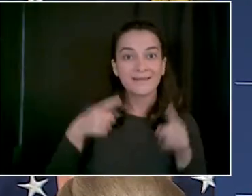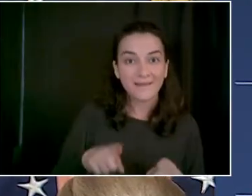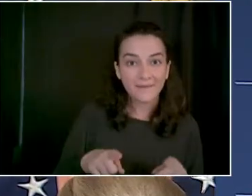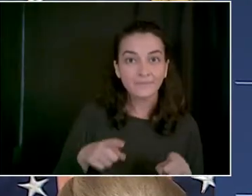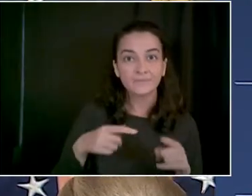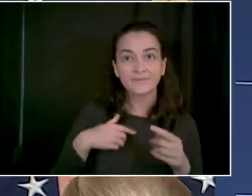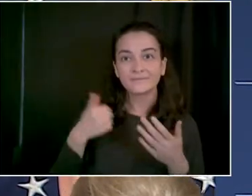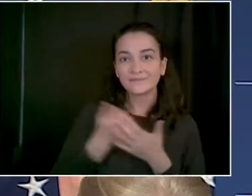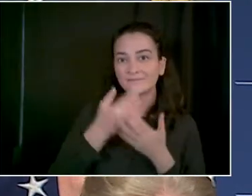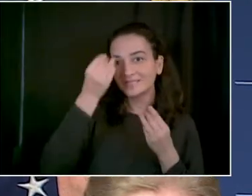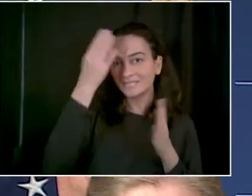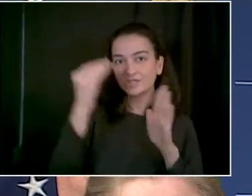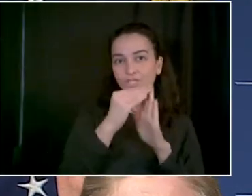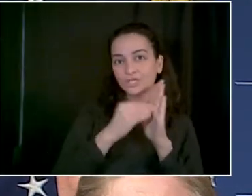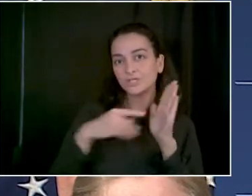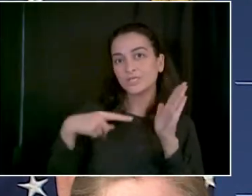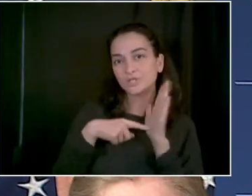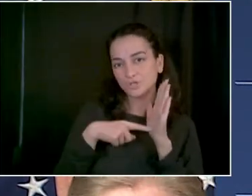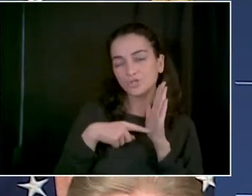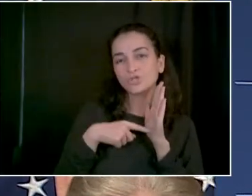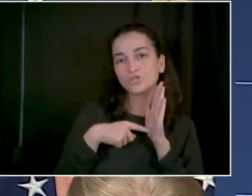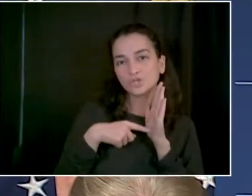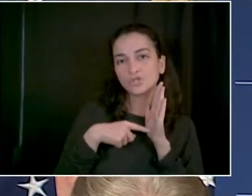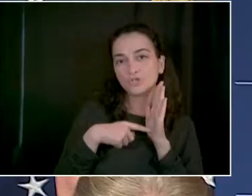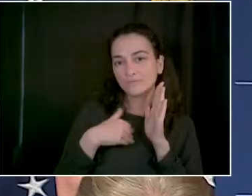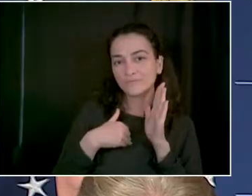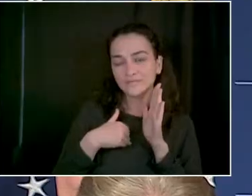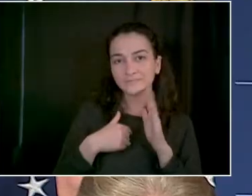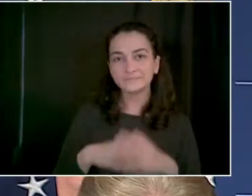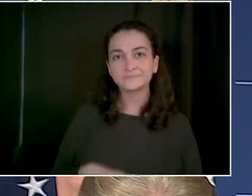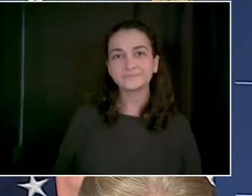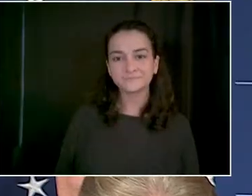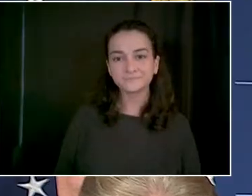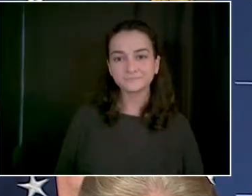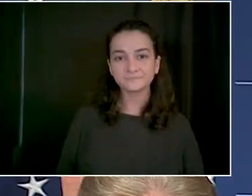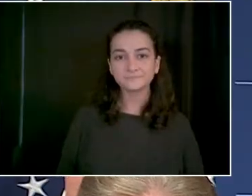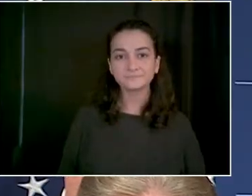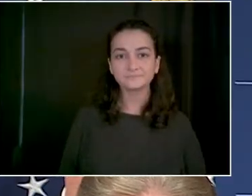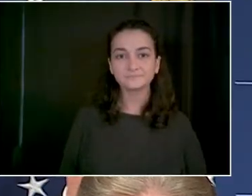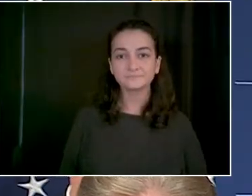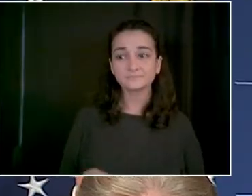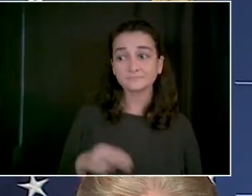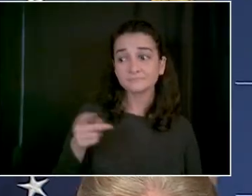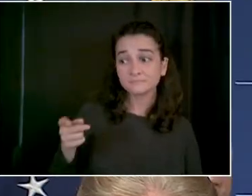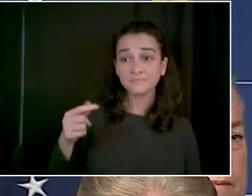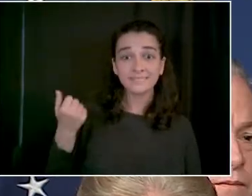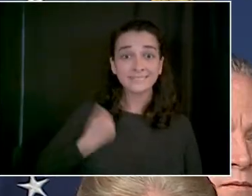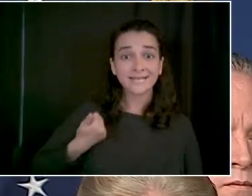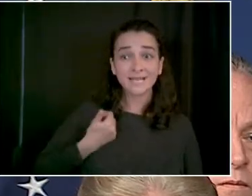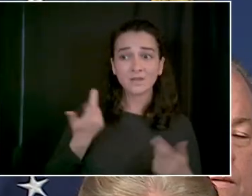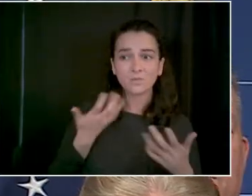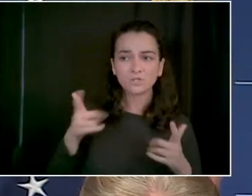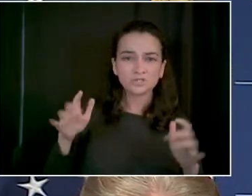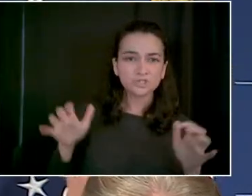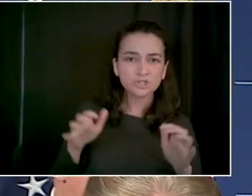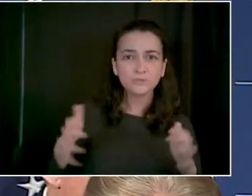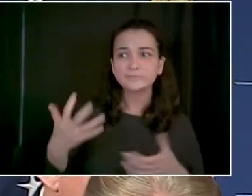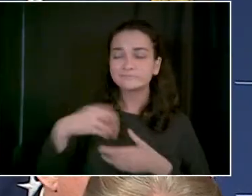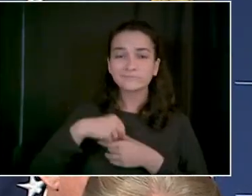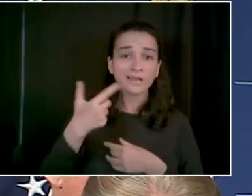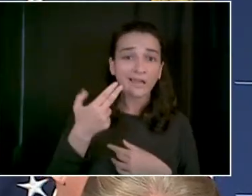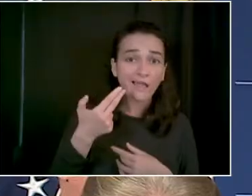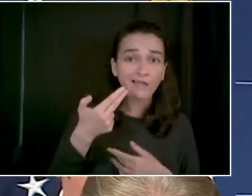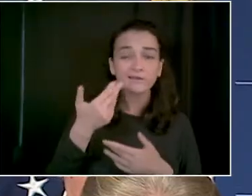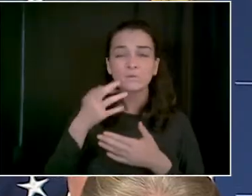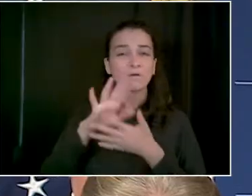affiliations, it helps us greatly in doing investigations. And Chief, I don't know if you want to respond to that, or the Commissioner, but those